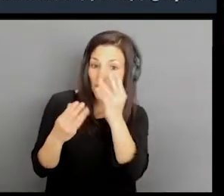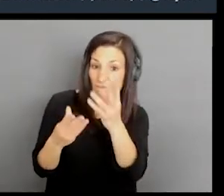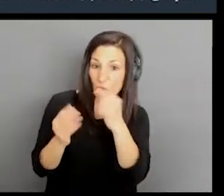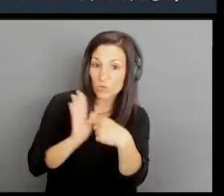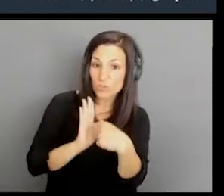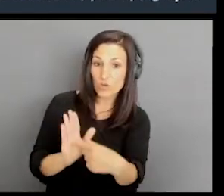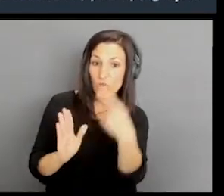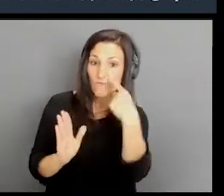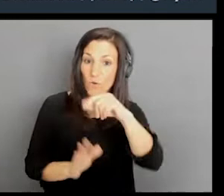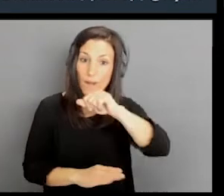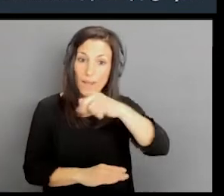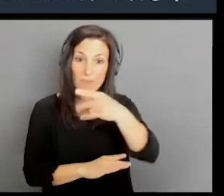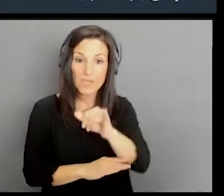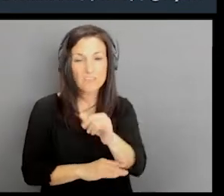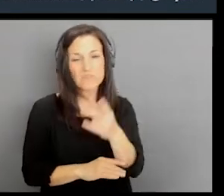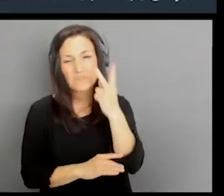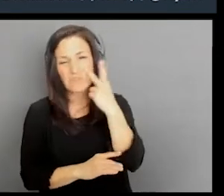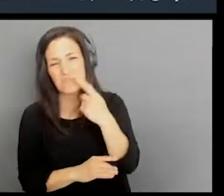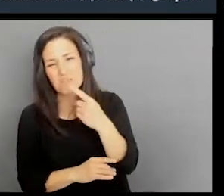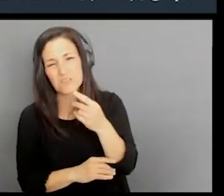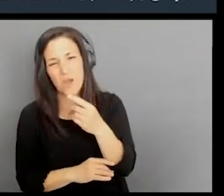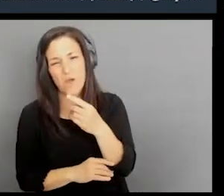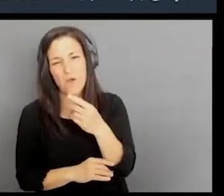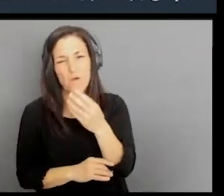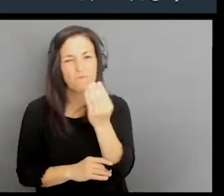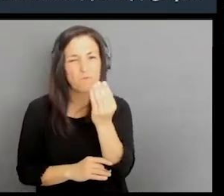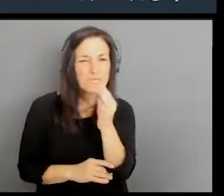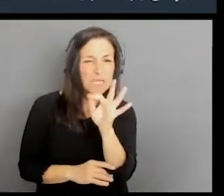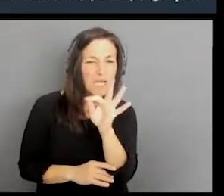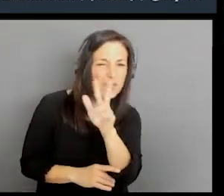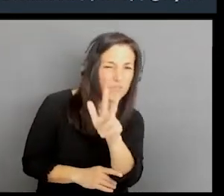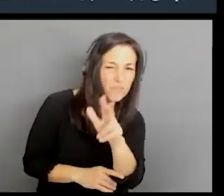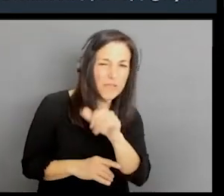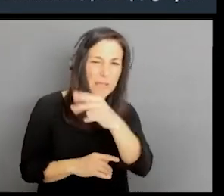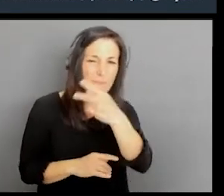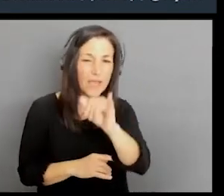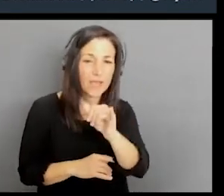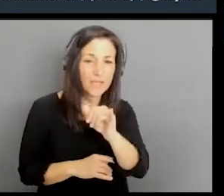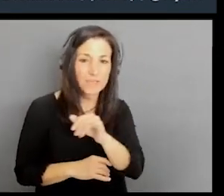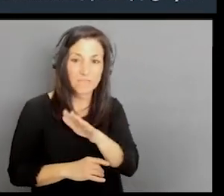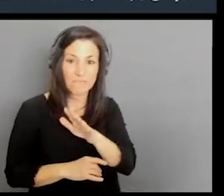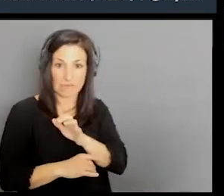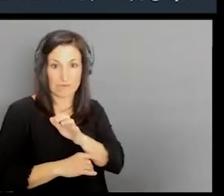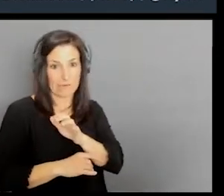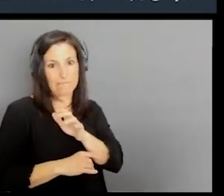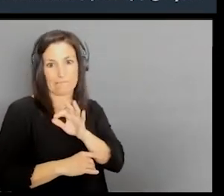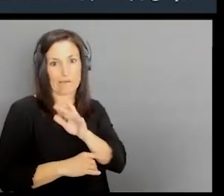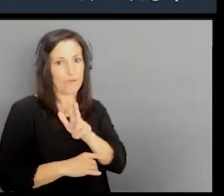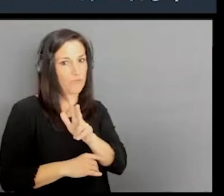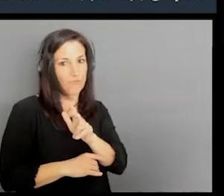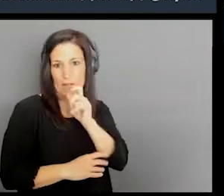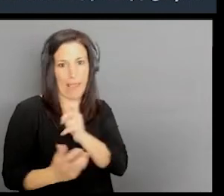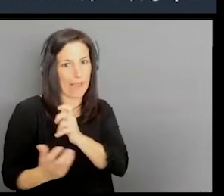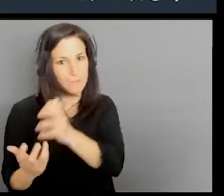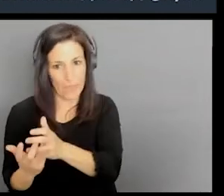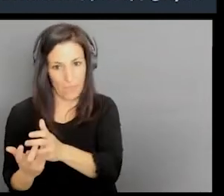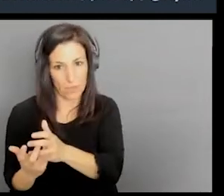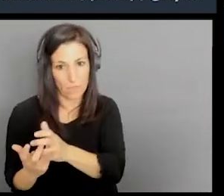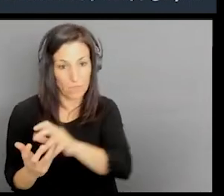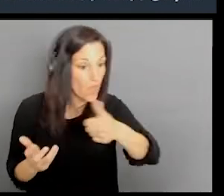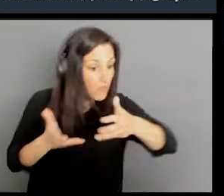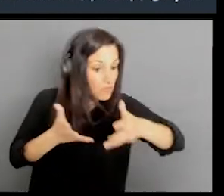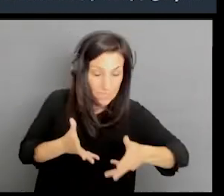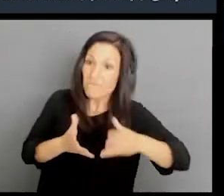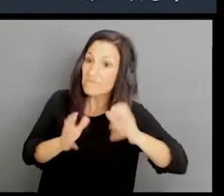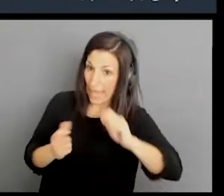about 1493 APIs and 513 of those are incompatible. The remaining are compatible, meaning